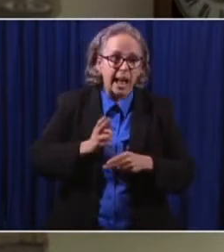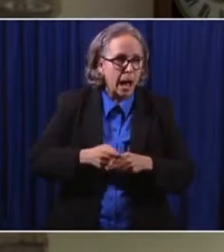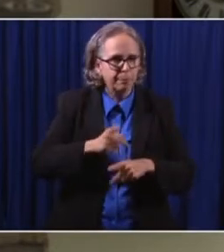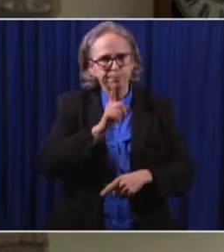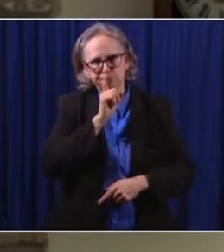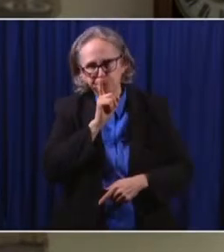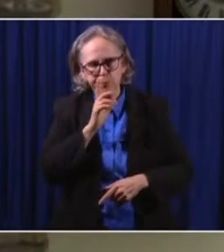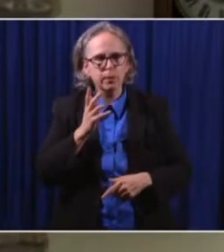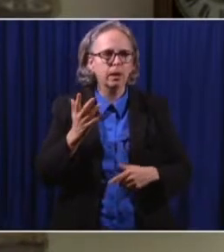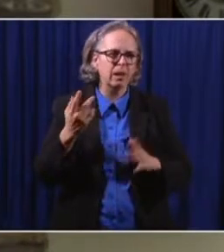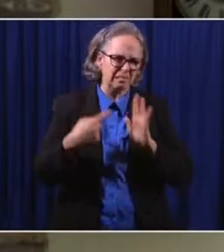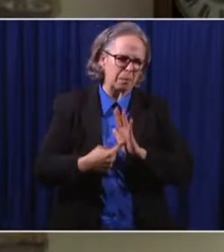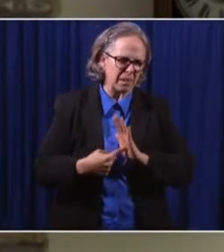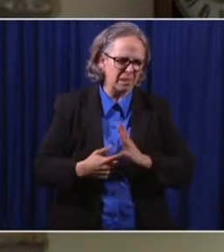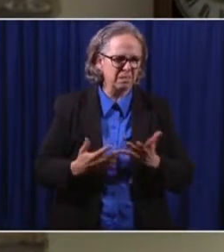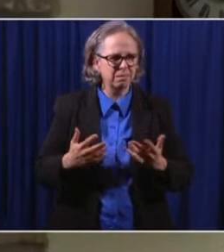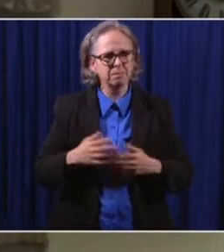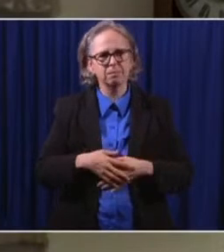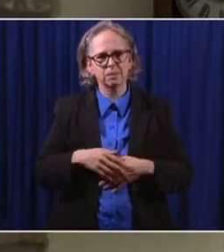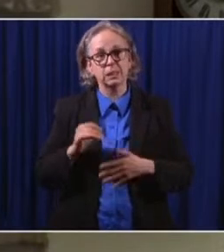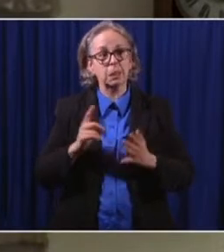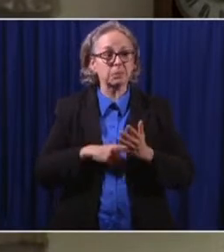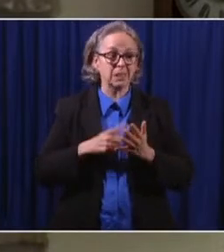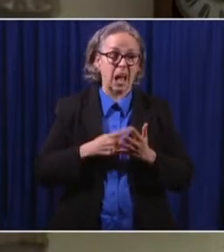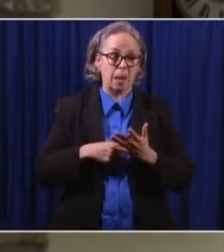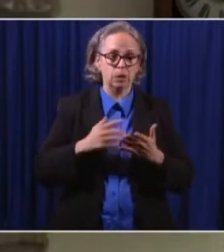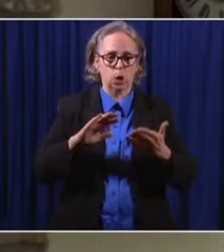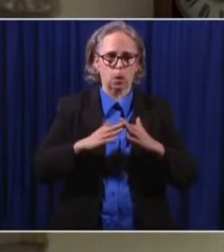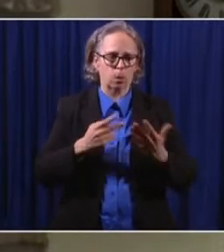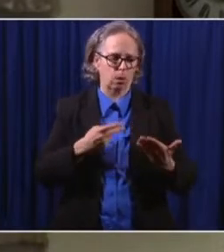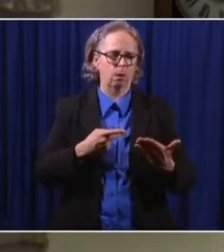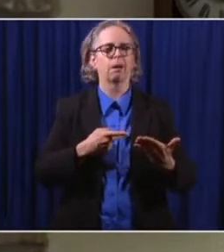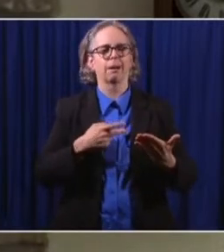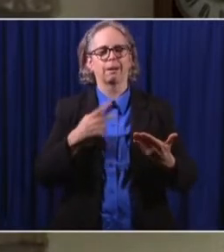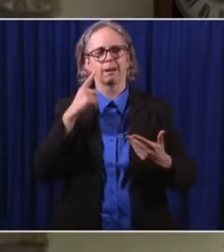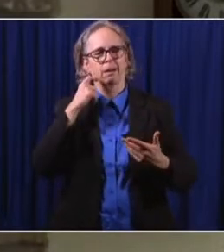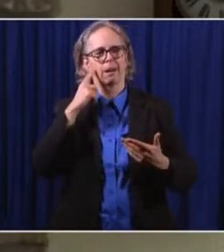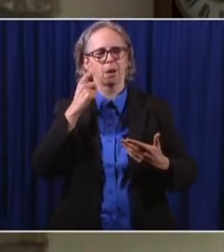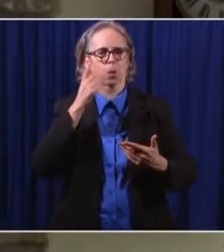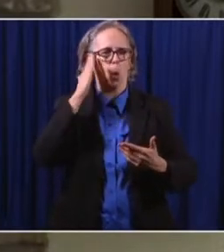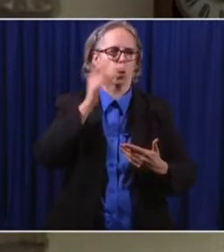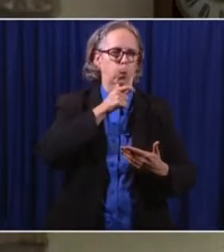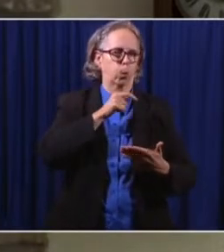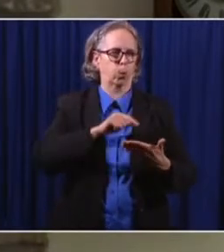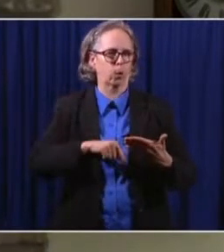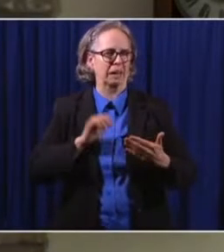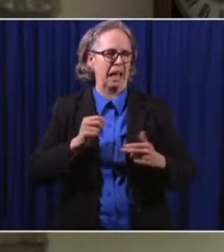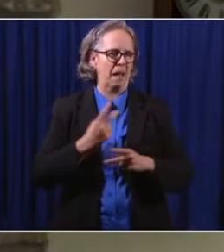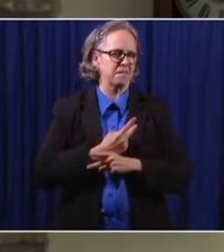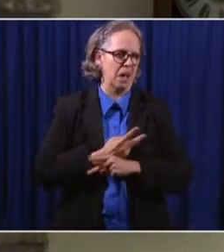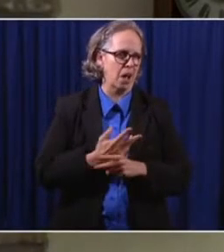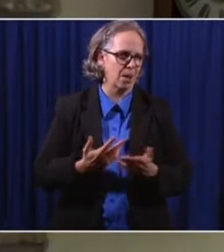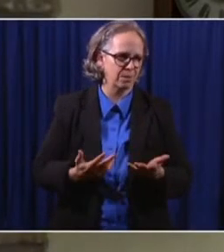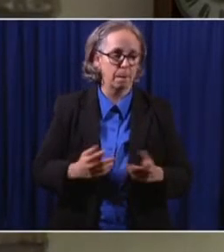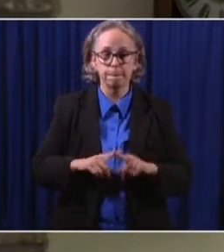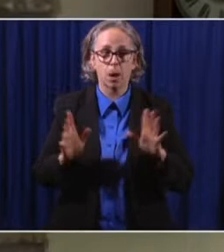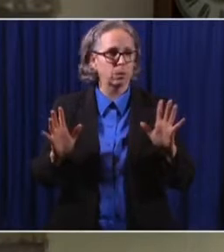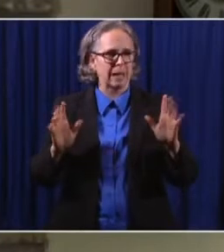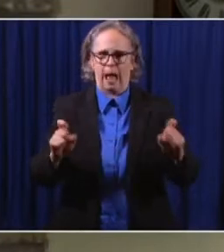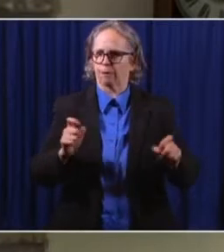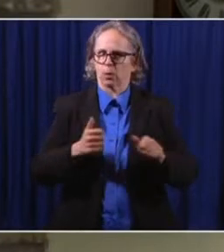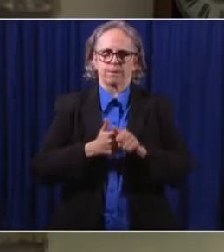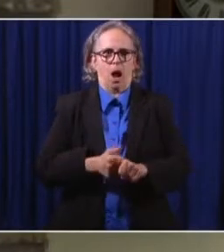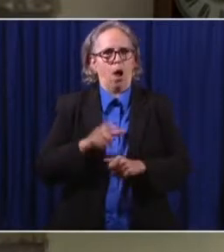Many times people will certainly know who that person is, but we have to be careful to follow the law in that area.